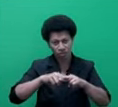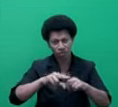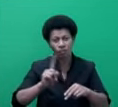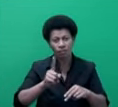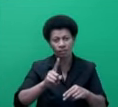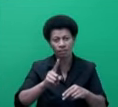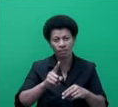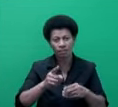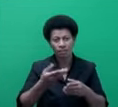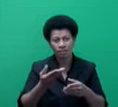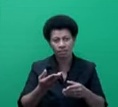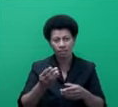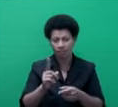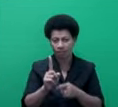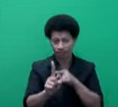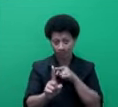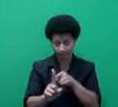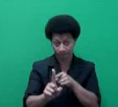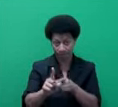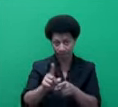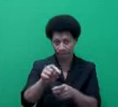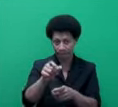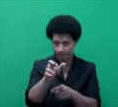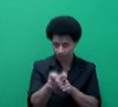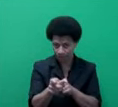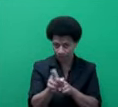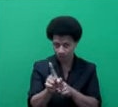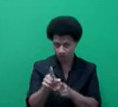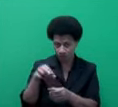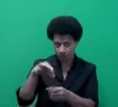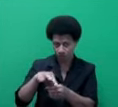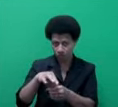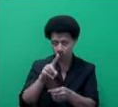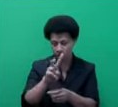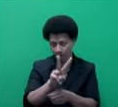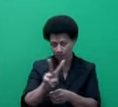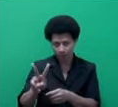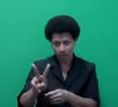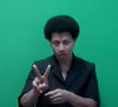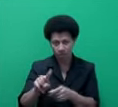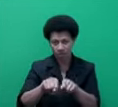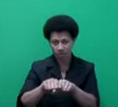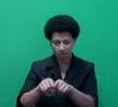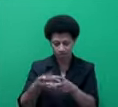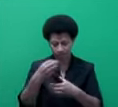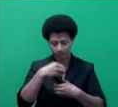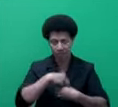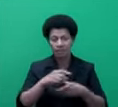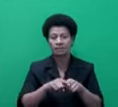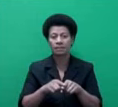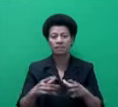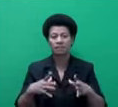on the principle of one person, one vote, one value, and that's what was adopted, sir. And that's the